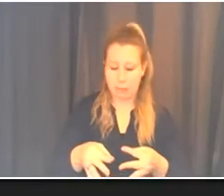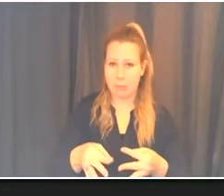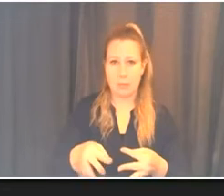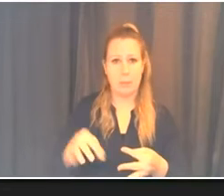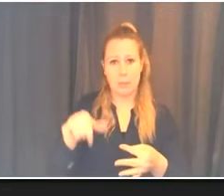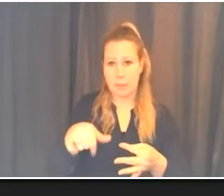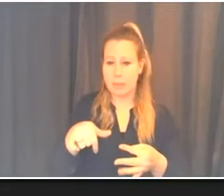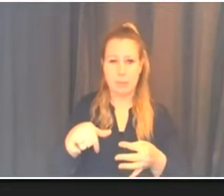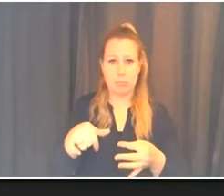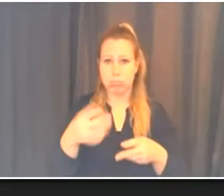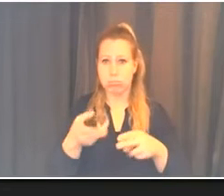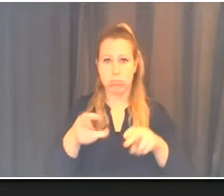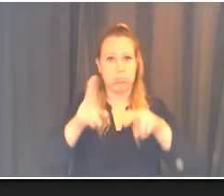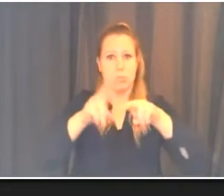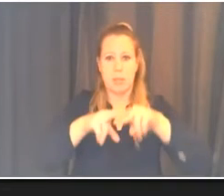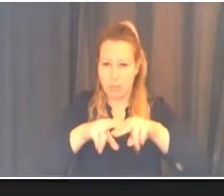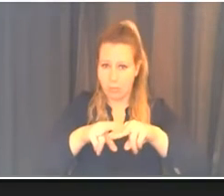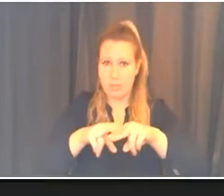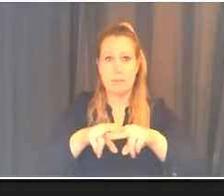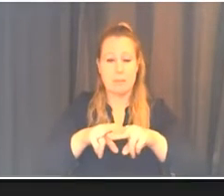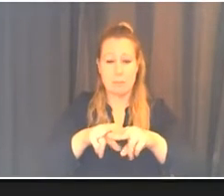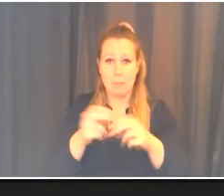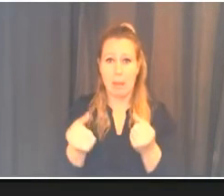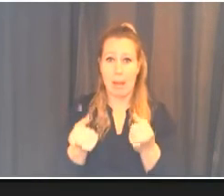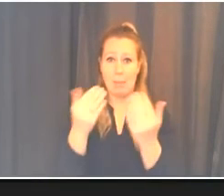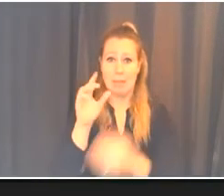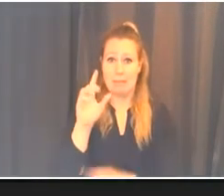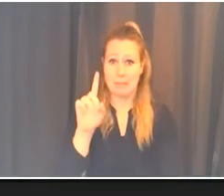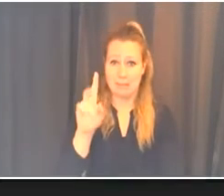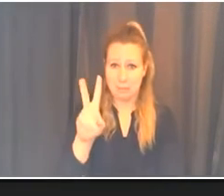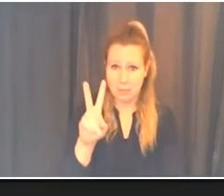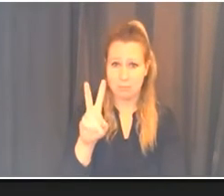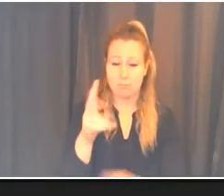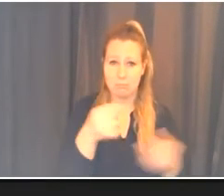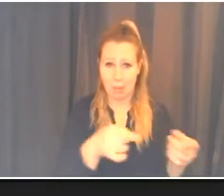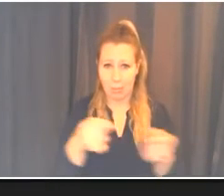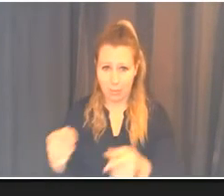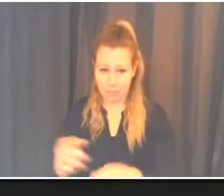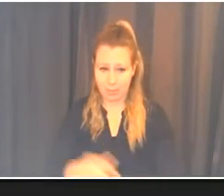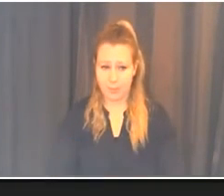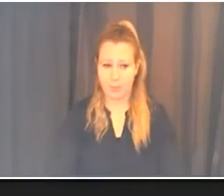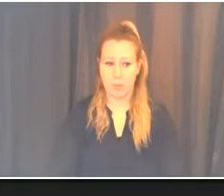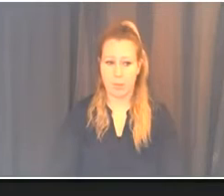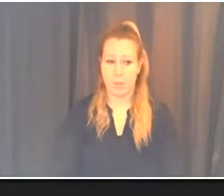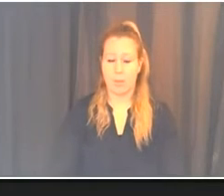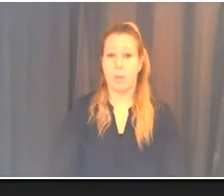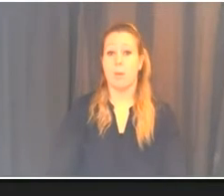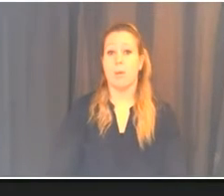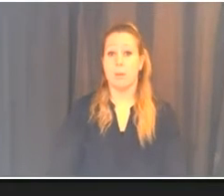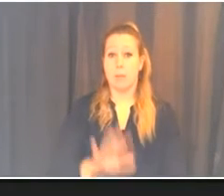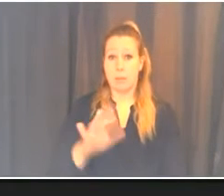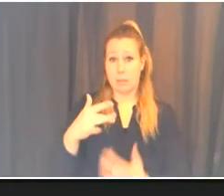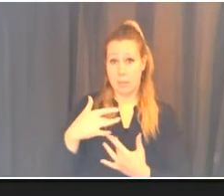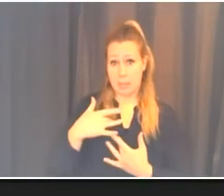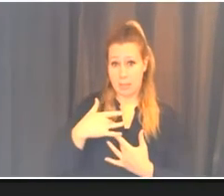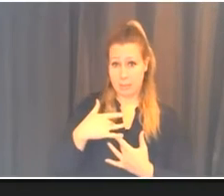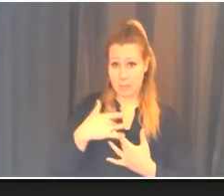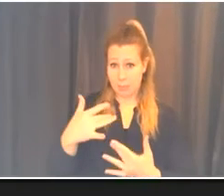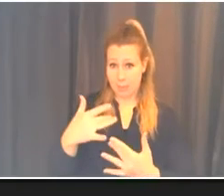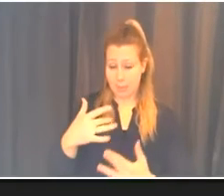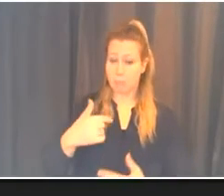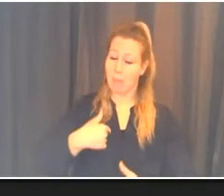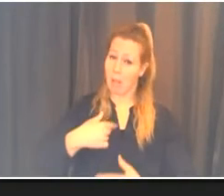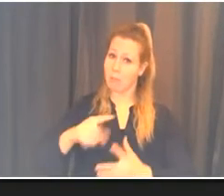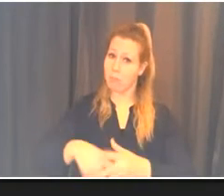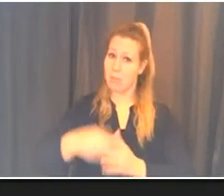name of Tanya Gonzalo I say her name so that everybody listening can lift her spirit and do justice to her memory almost two